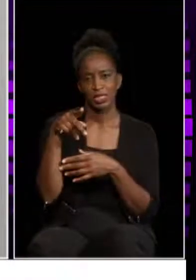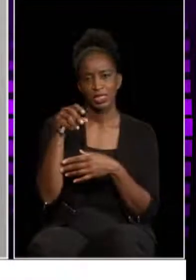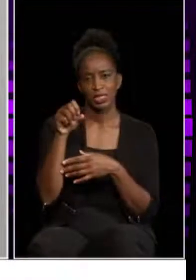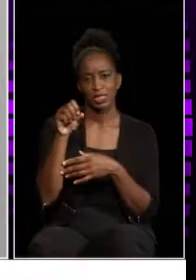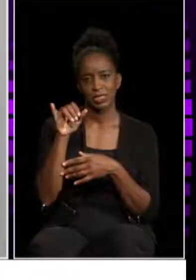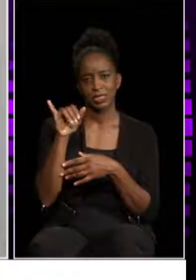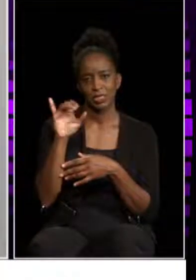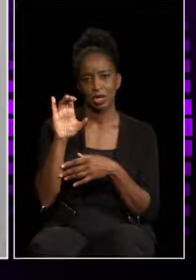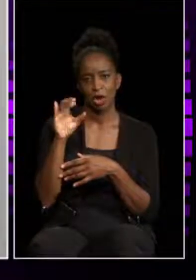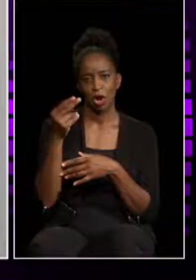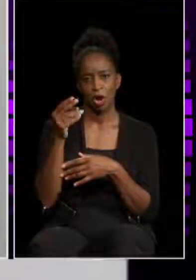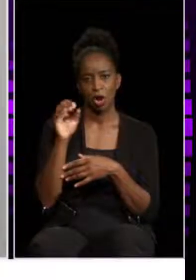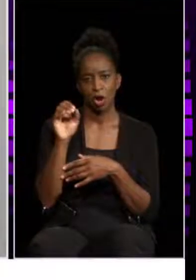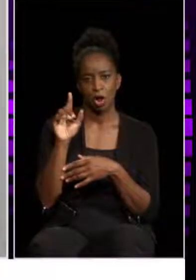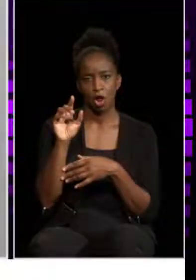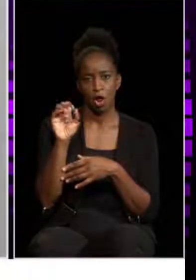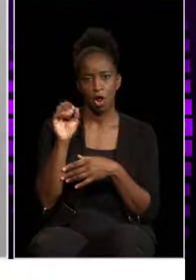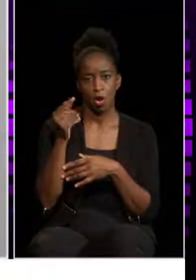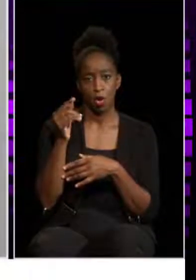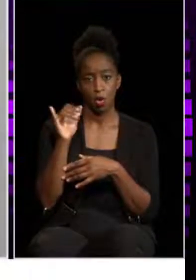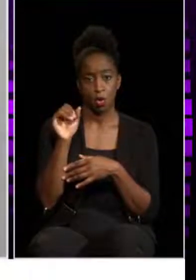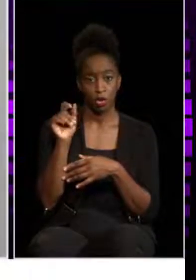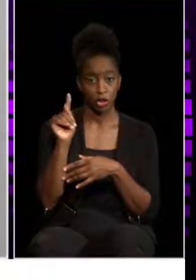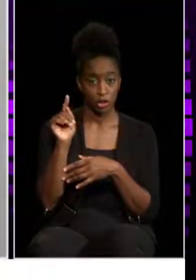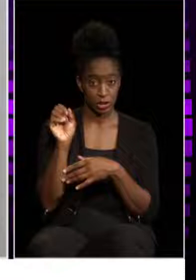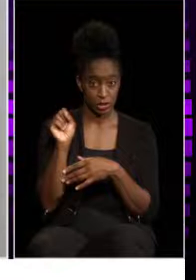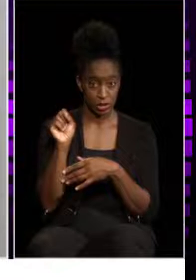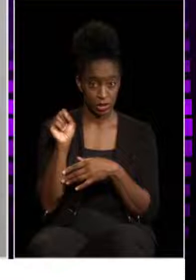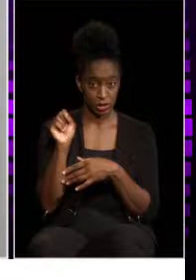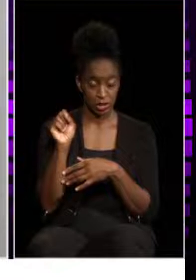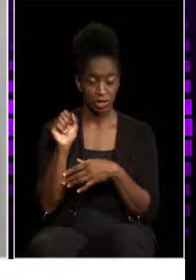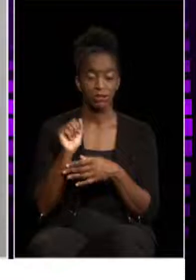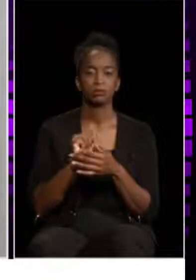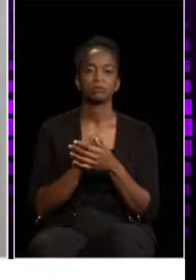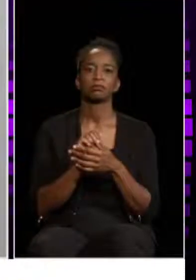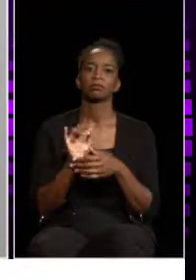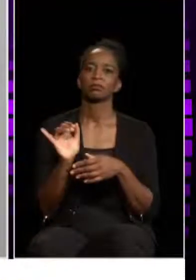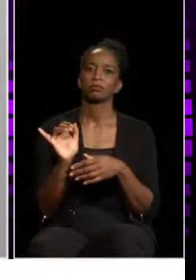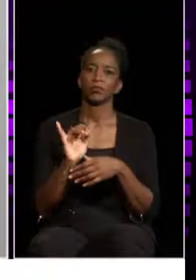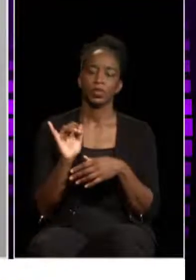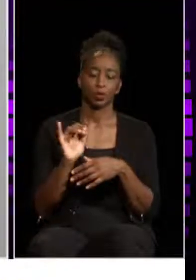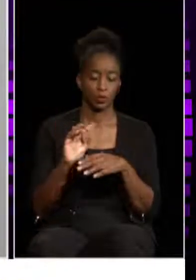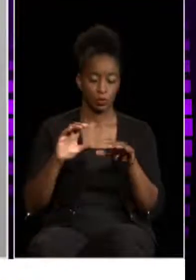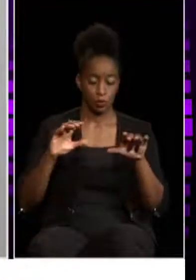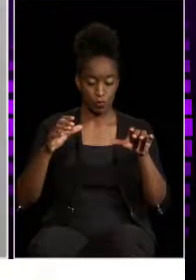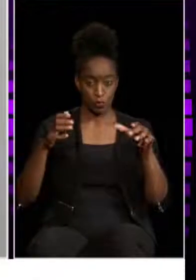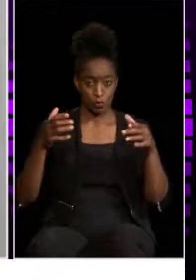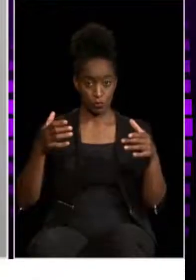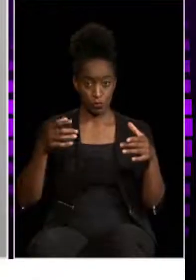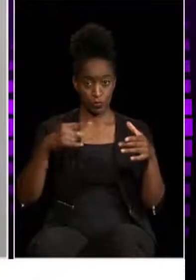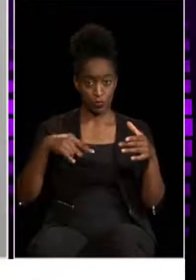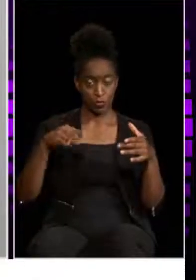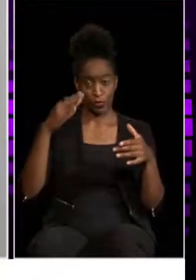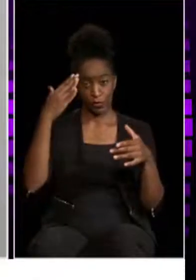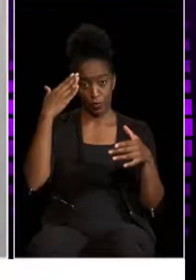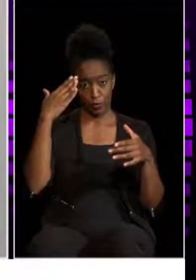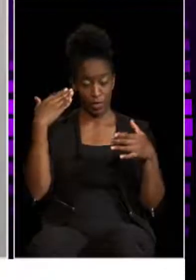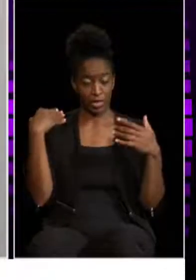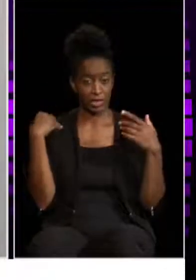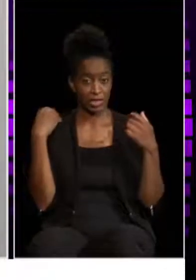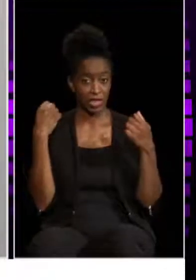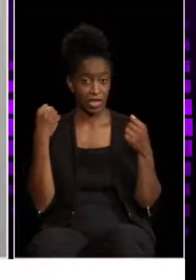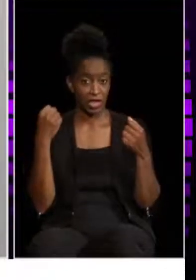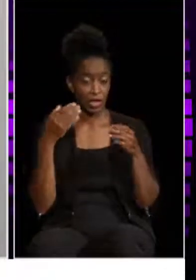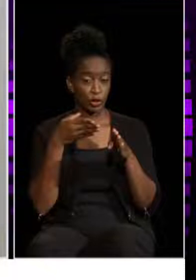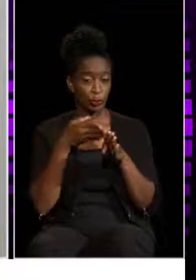of Psychologists or Psychological Society actually has a very good Facebook page with a lot of resources in terms of contacting their members, their